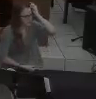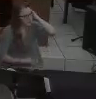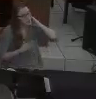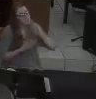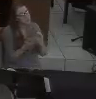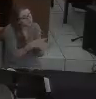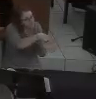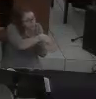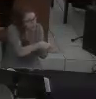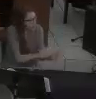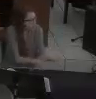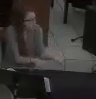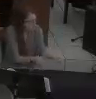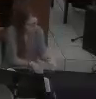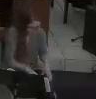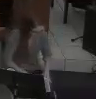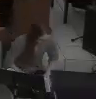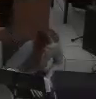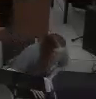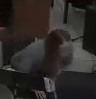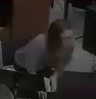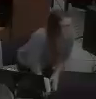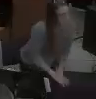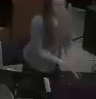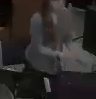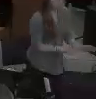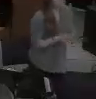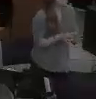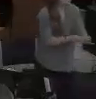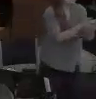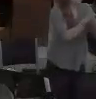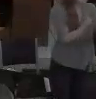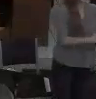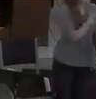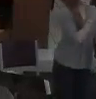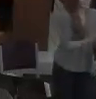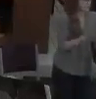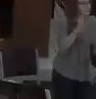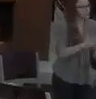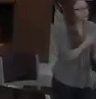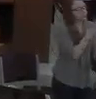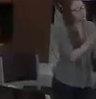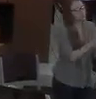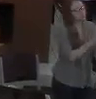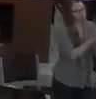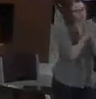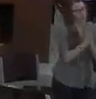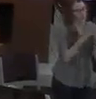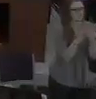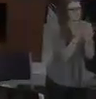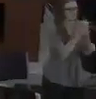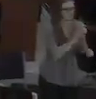Please rise as you are able and join in singing the prayer Jesus taught us.